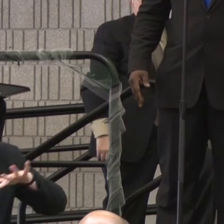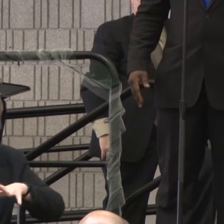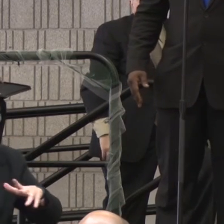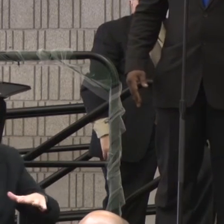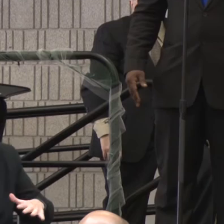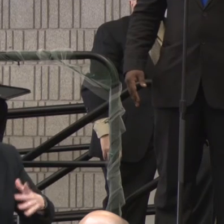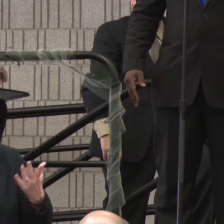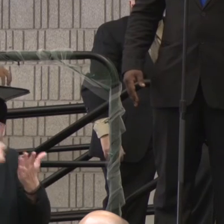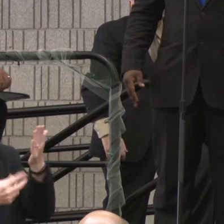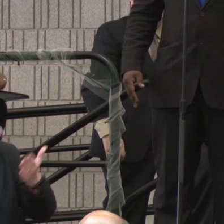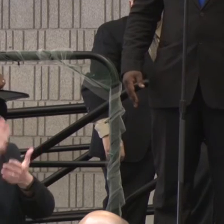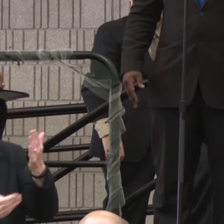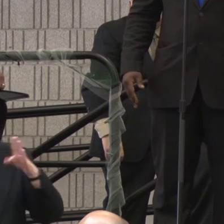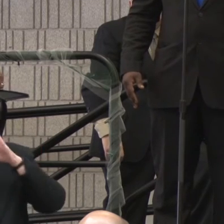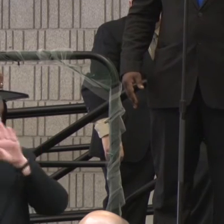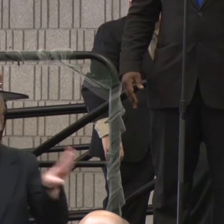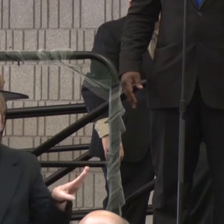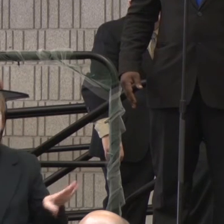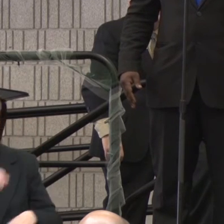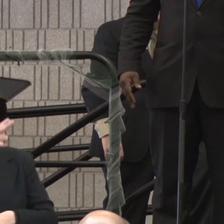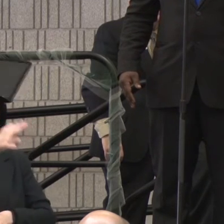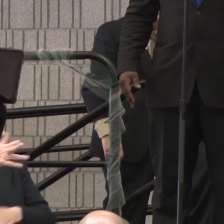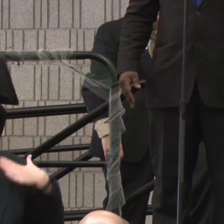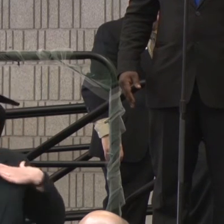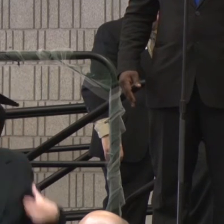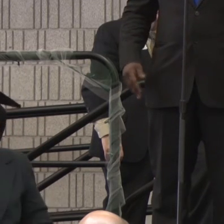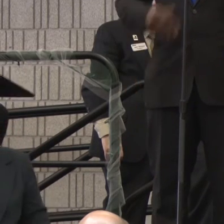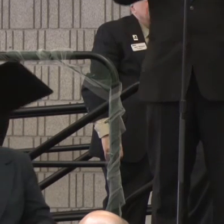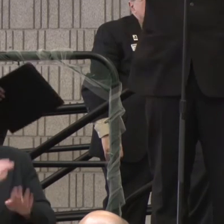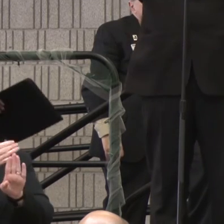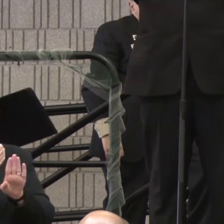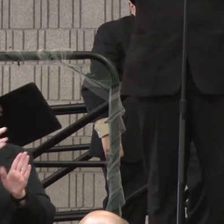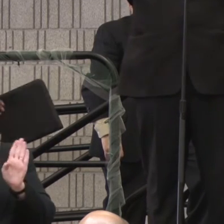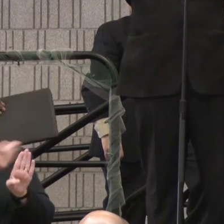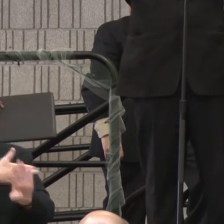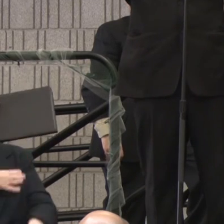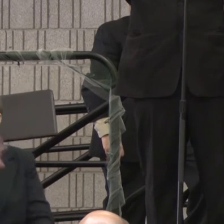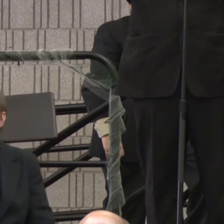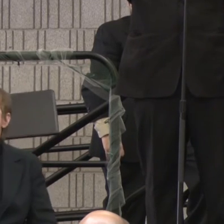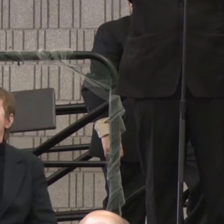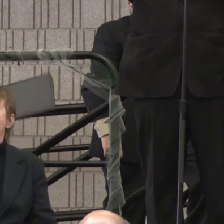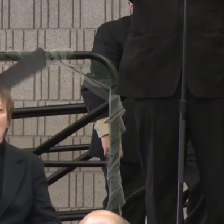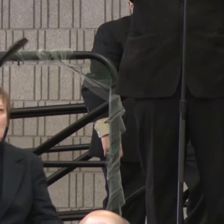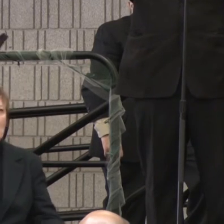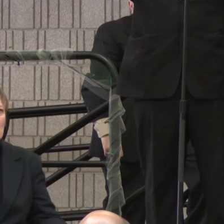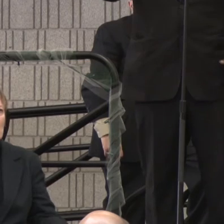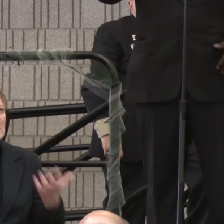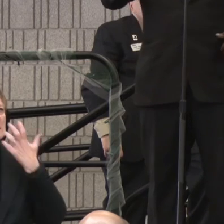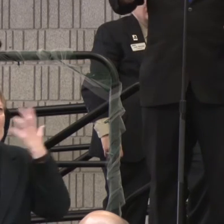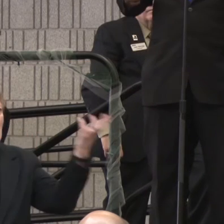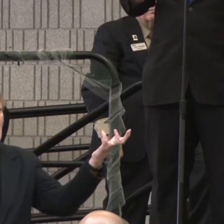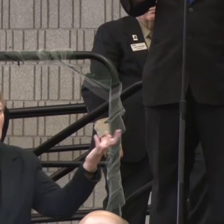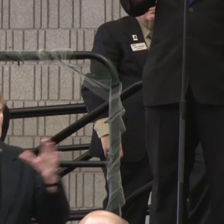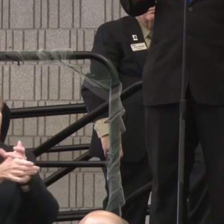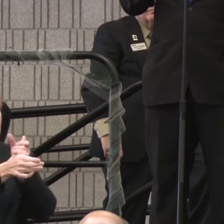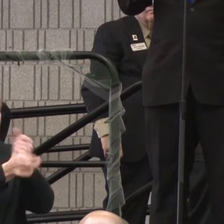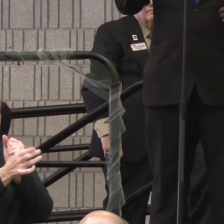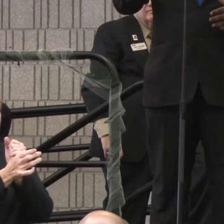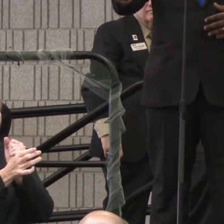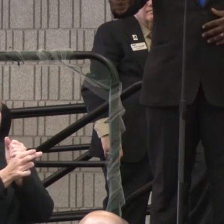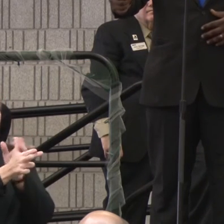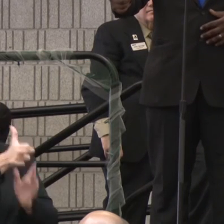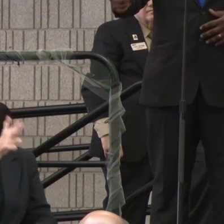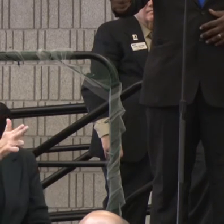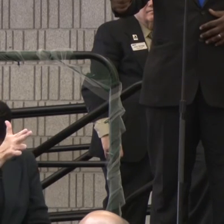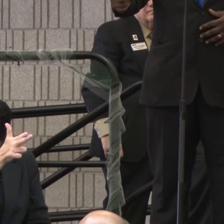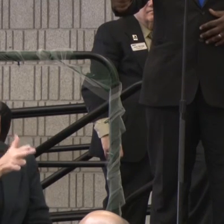violence. Silence overcomes a shooter's whole body split seconds before "Ayo!" is yelled. Pull it back